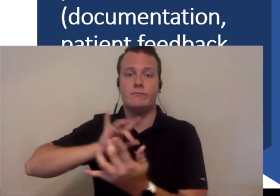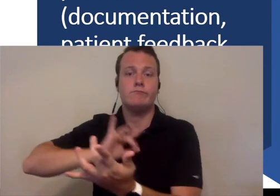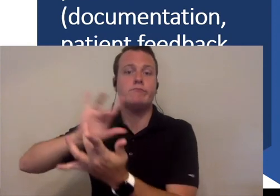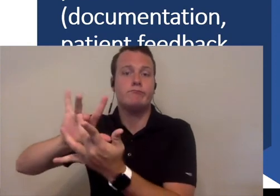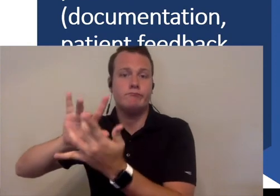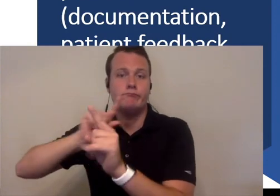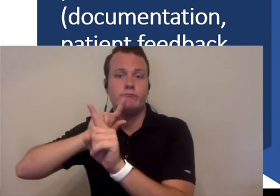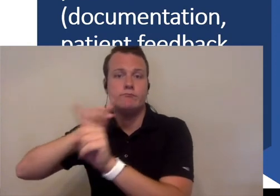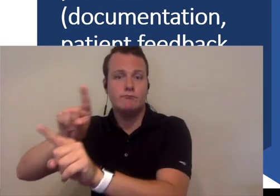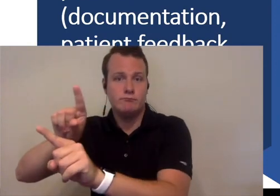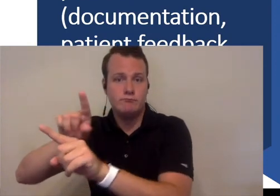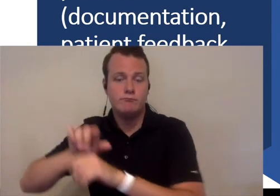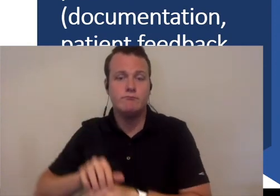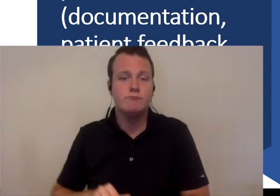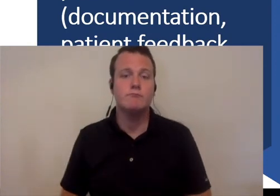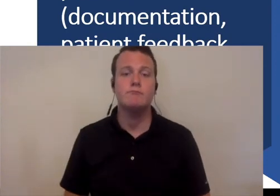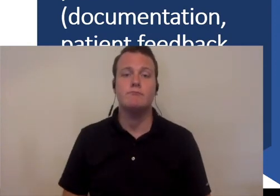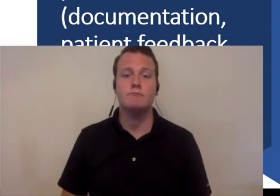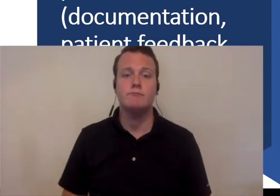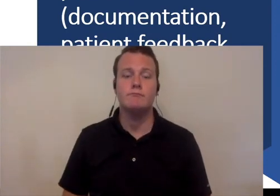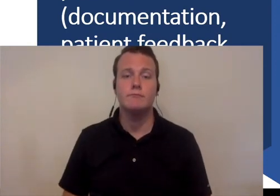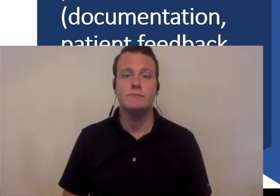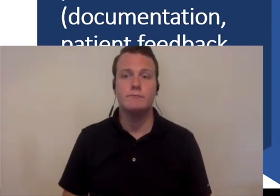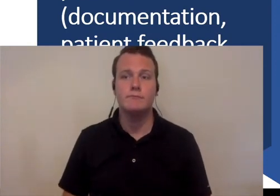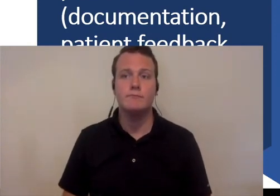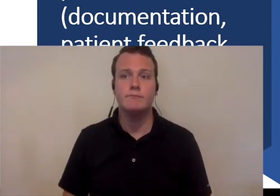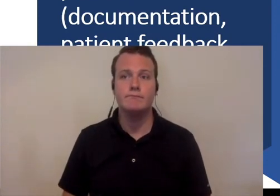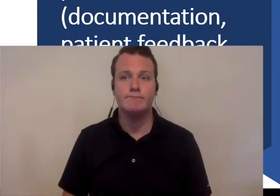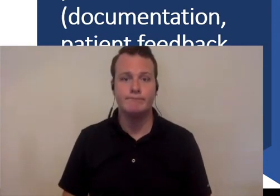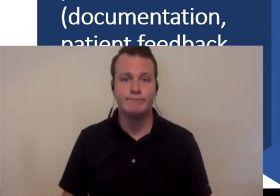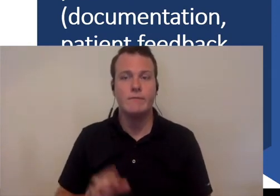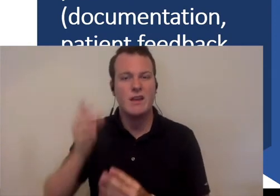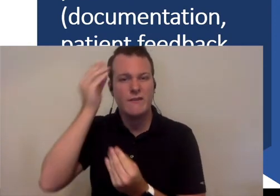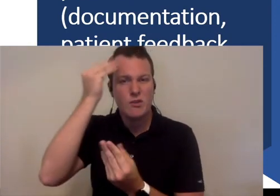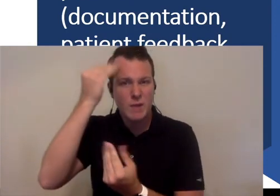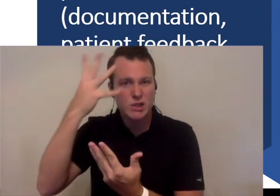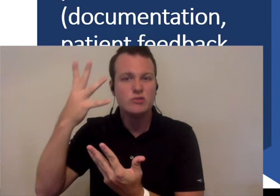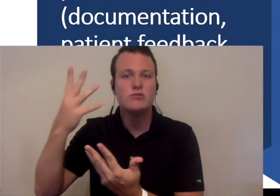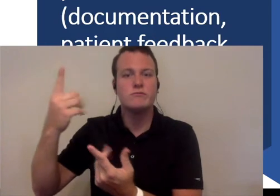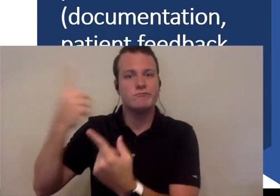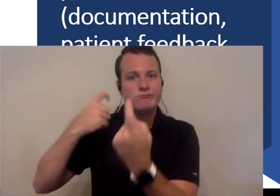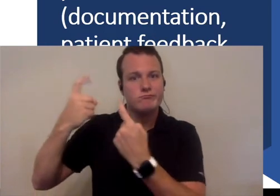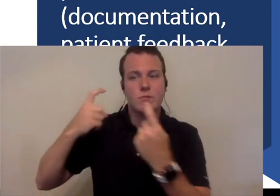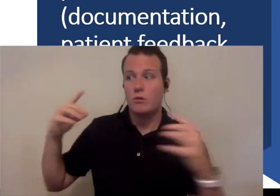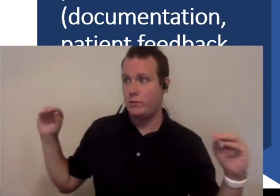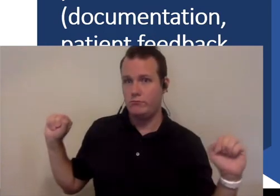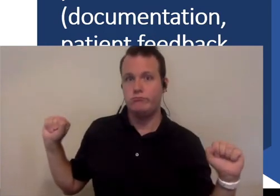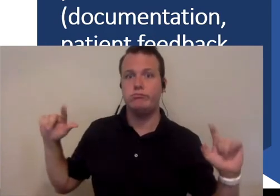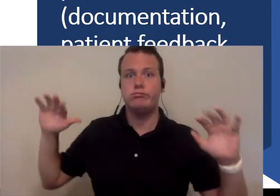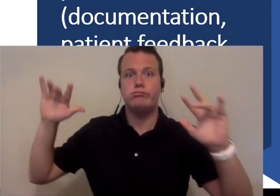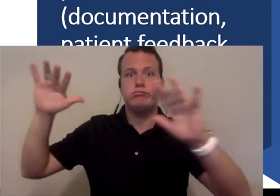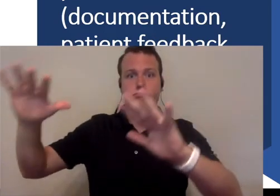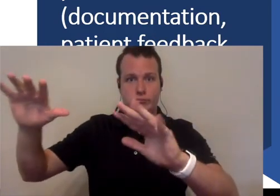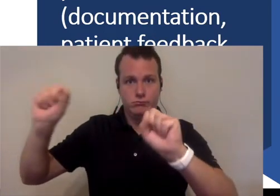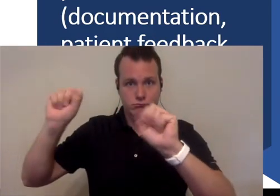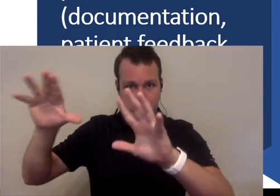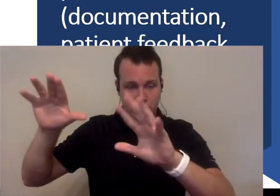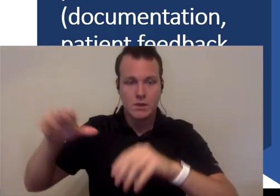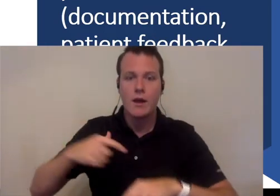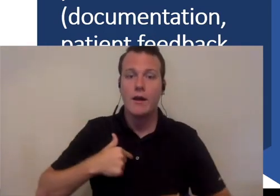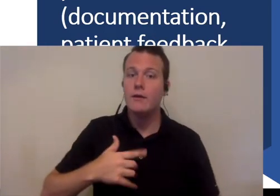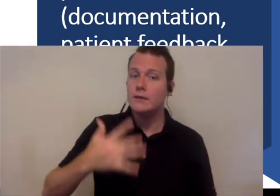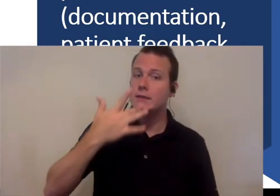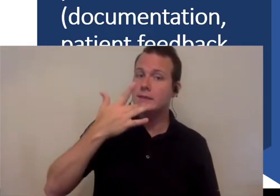responded to their request for information. I was lucky in the fact that